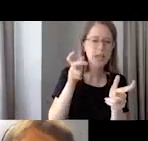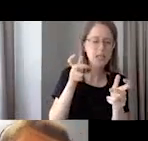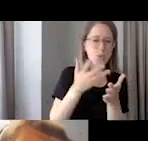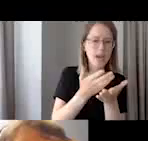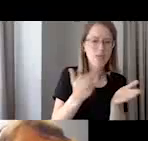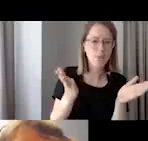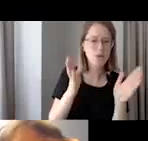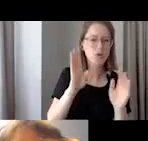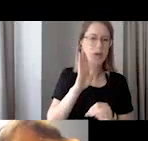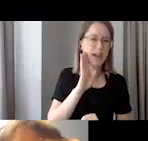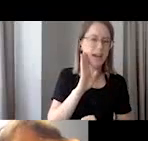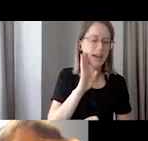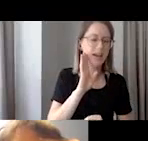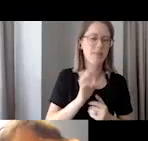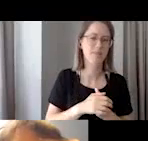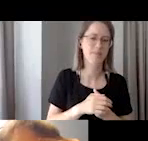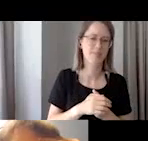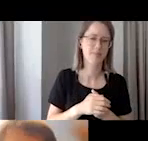to hear